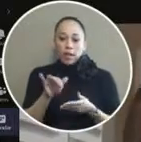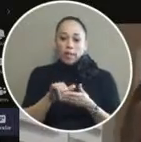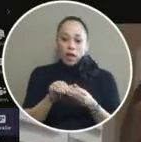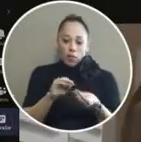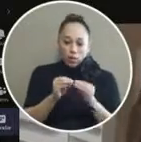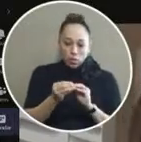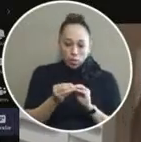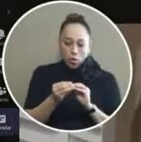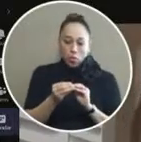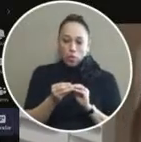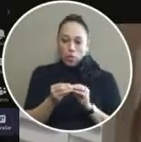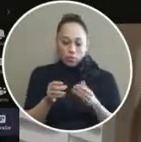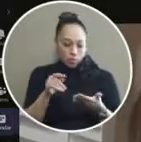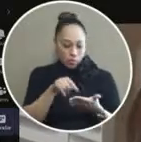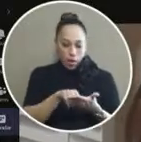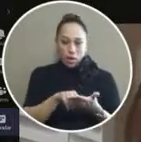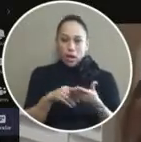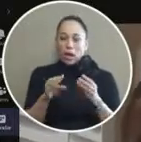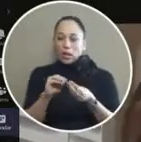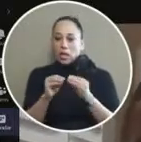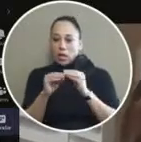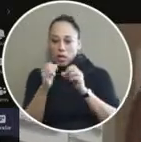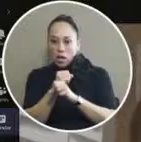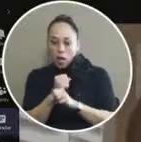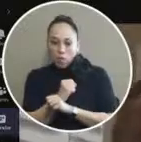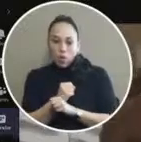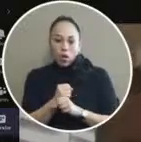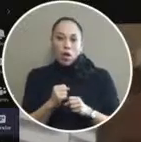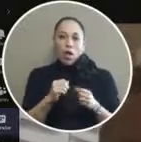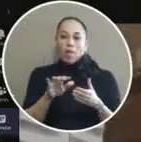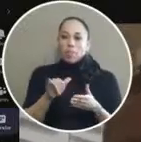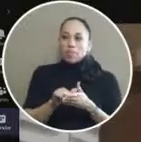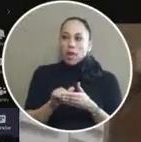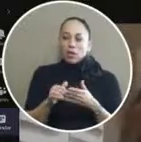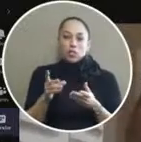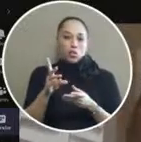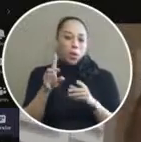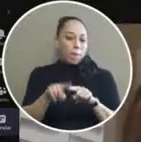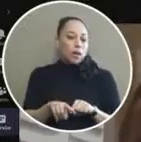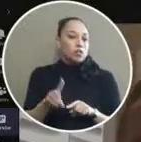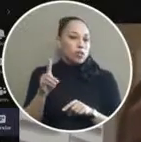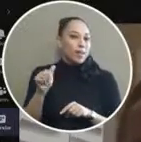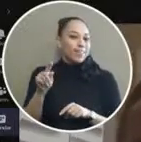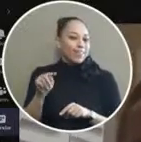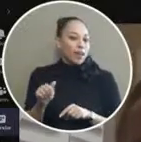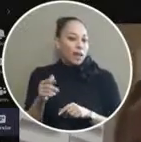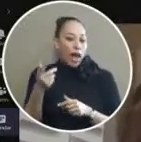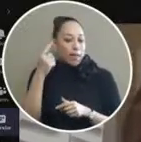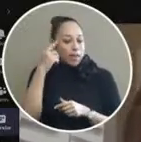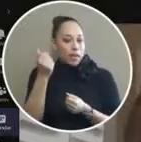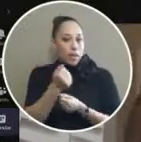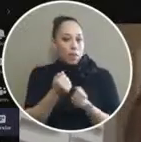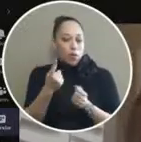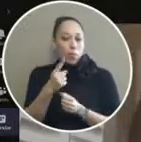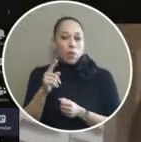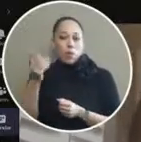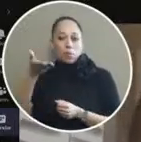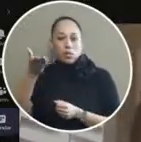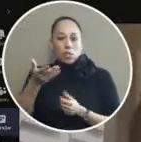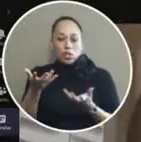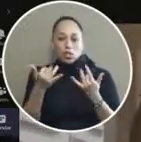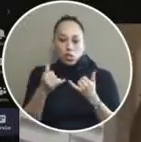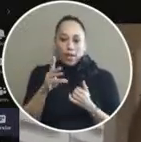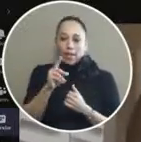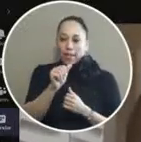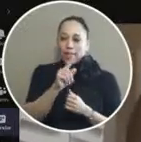numbers show what they show, if the statistics are what they are, we're going to go based on the data. I think everything we presented today, we talked about how the data has